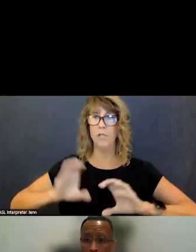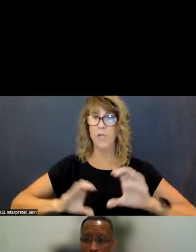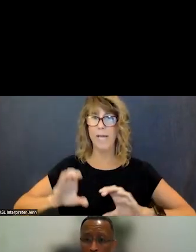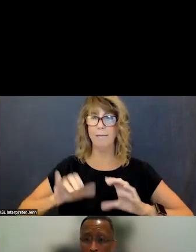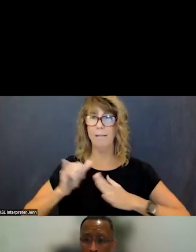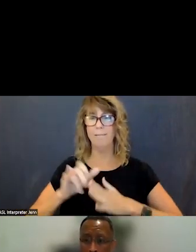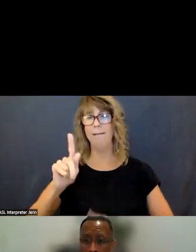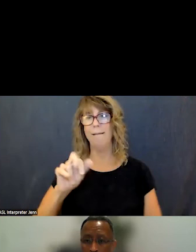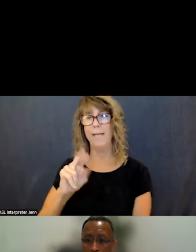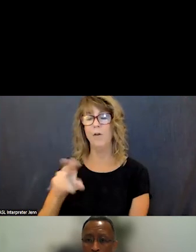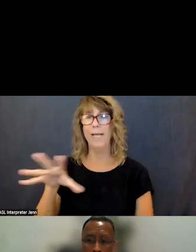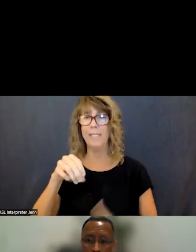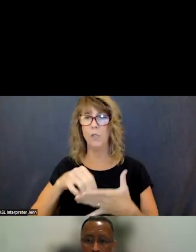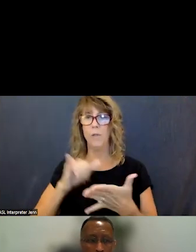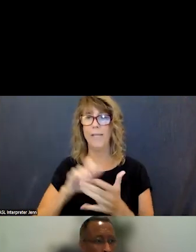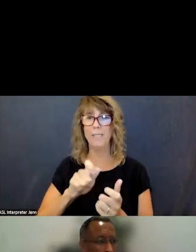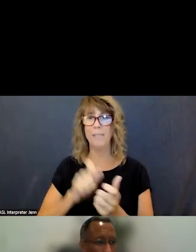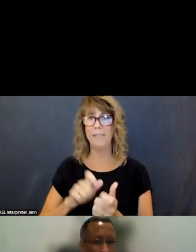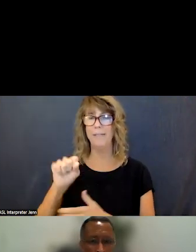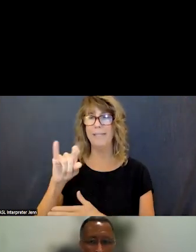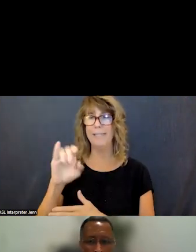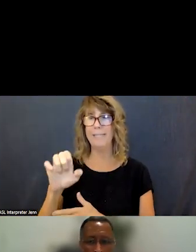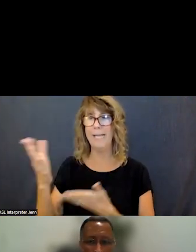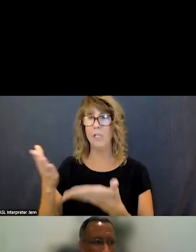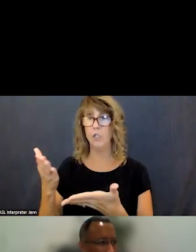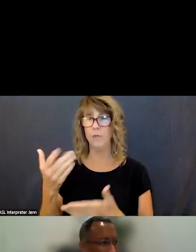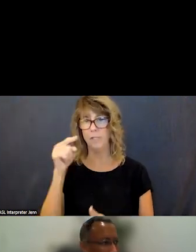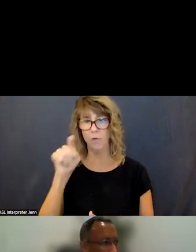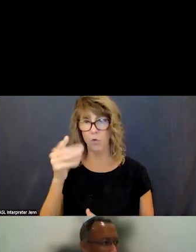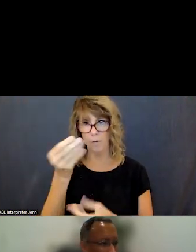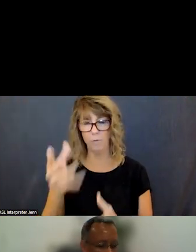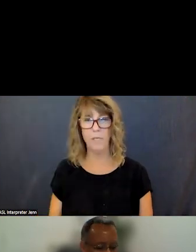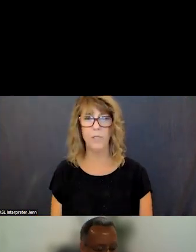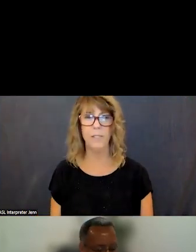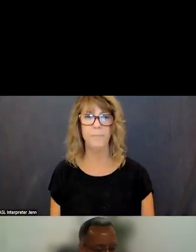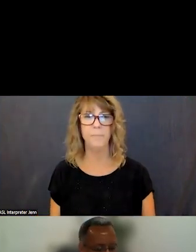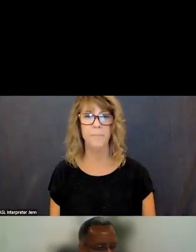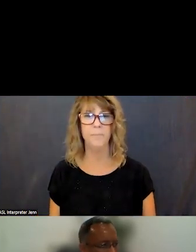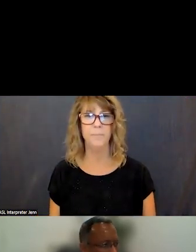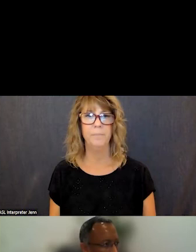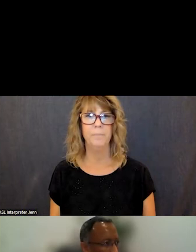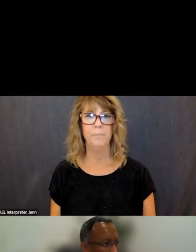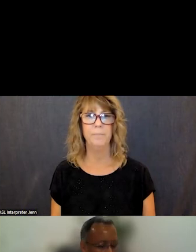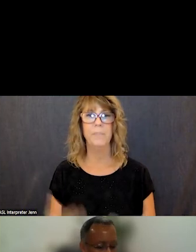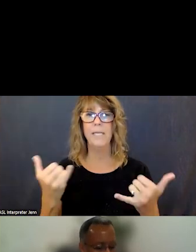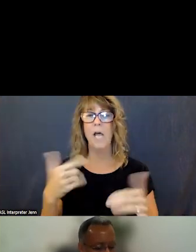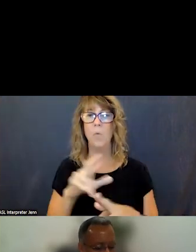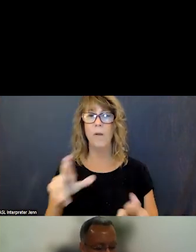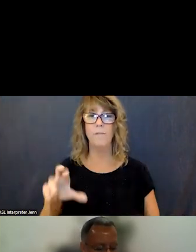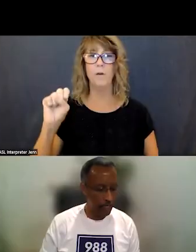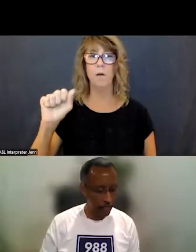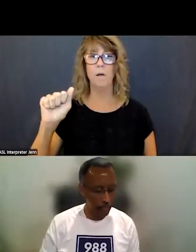put in that particular site service for your information. And as we move forward, we're now ready for our